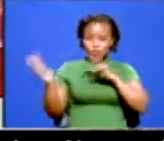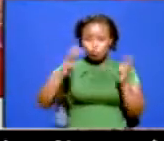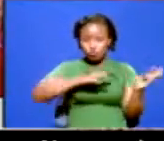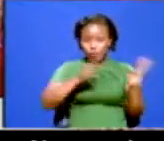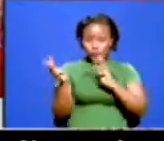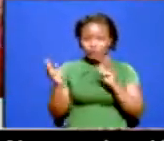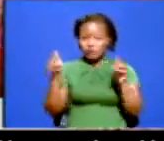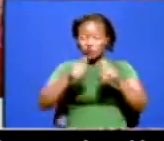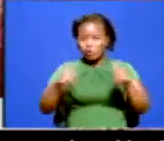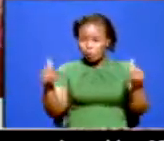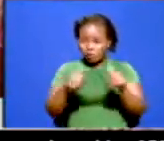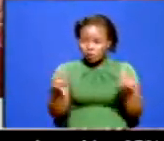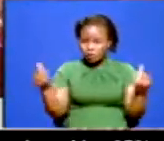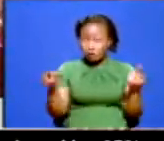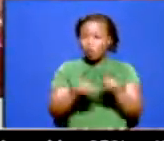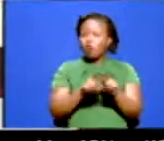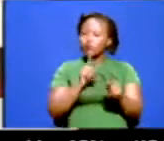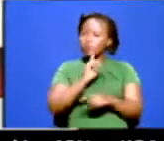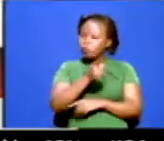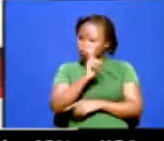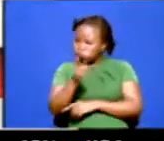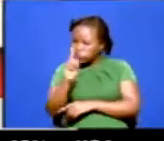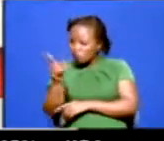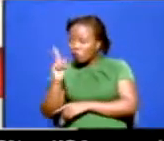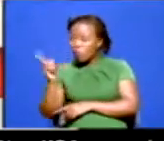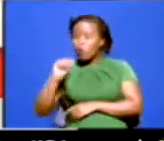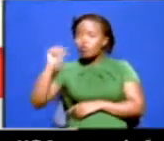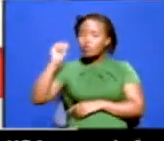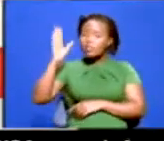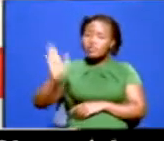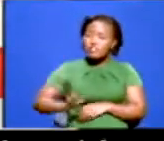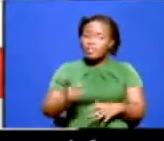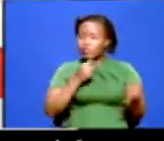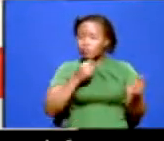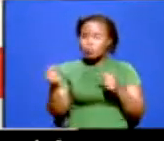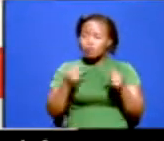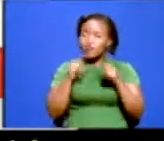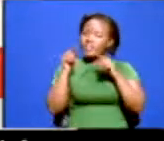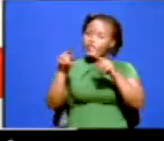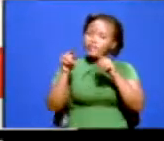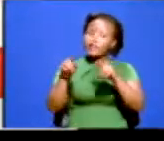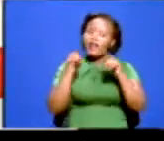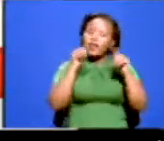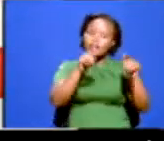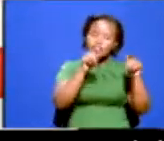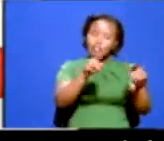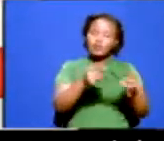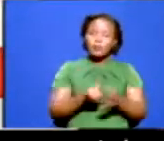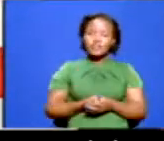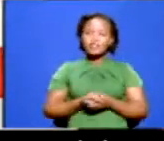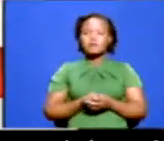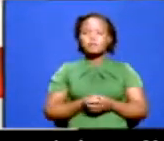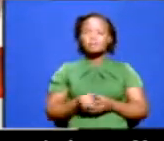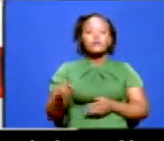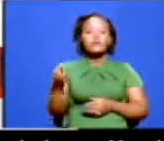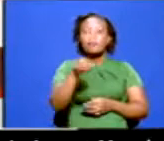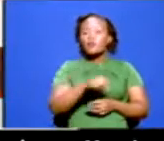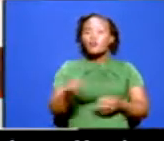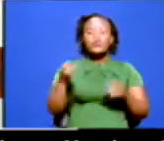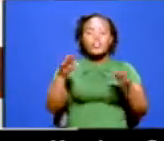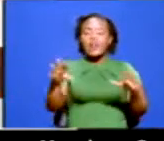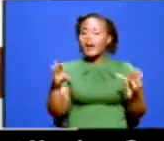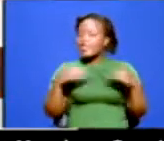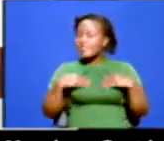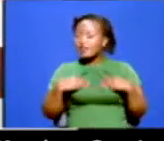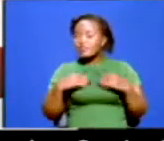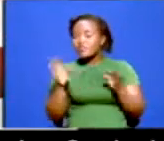igniting violence towards the electioneering period. Wireless AV, pole pole, we will not accept to hurt